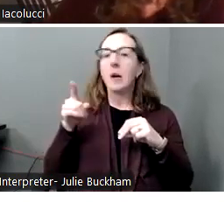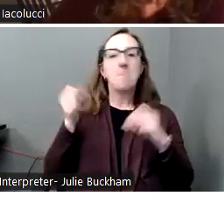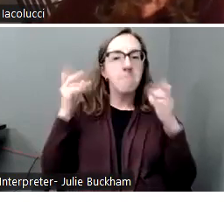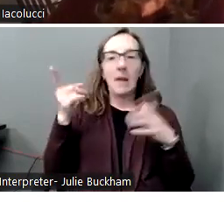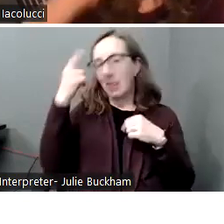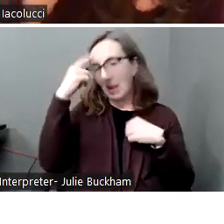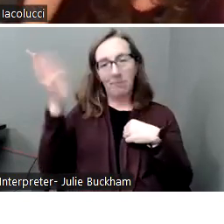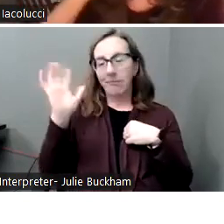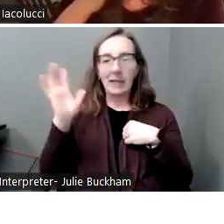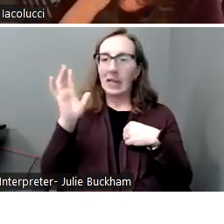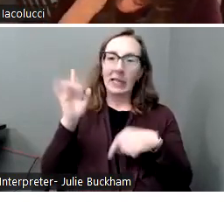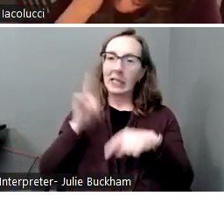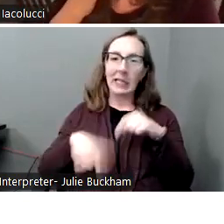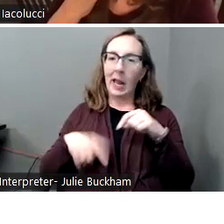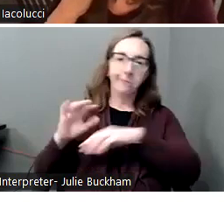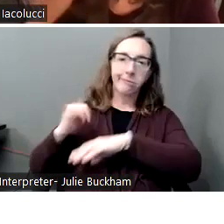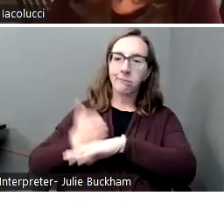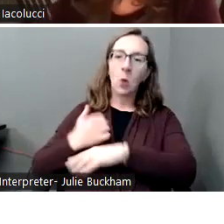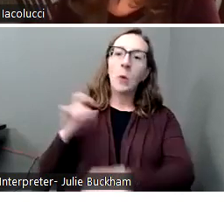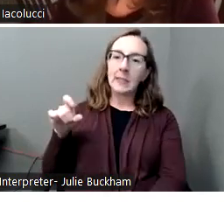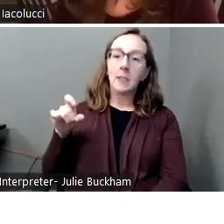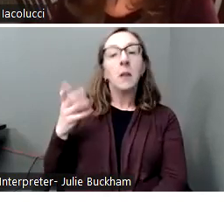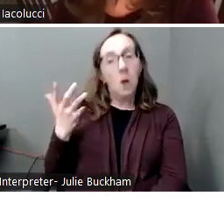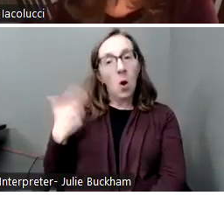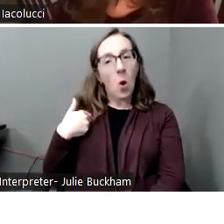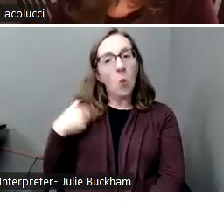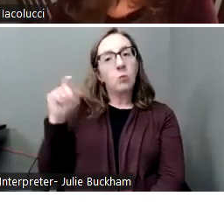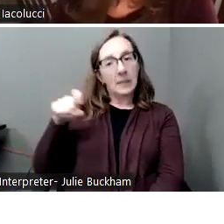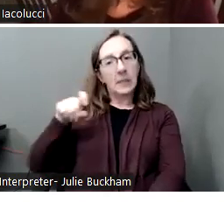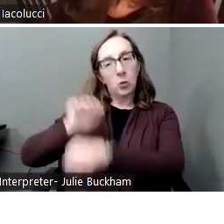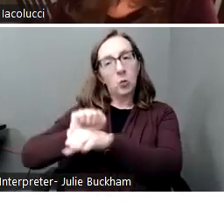what is needed. So that is something we can be working on together.